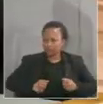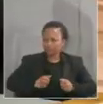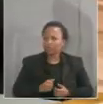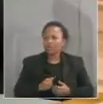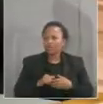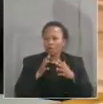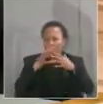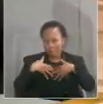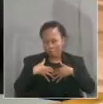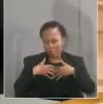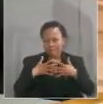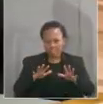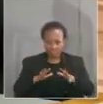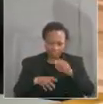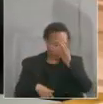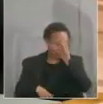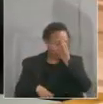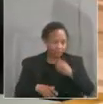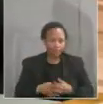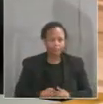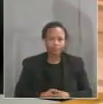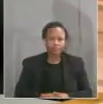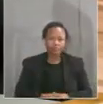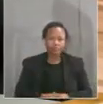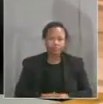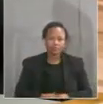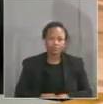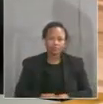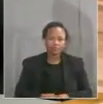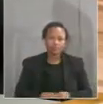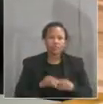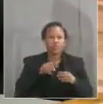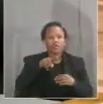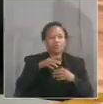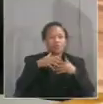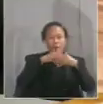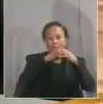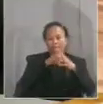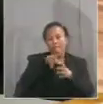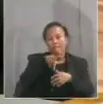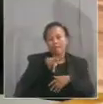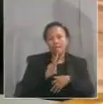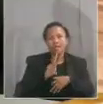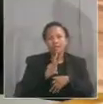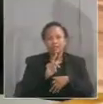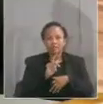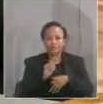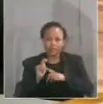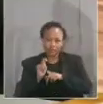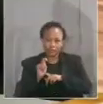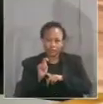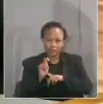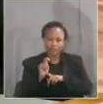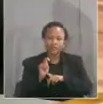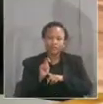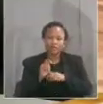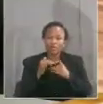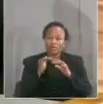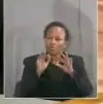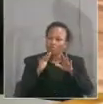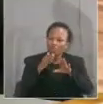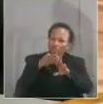General Khumalo, before you turn to the establishment of the PKTT, when you speak of the